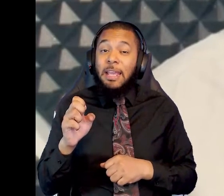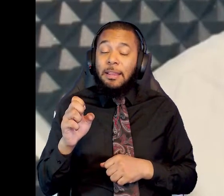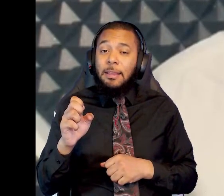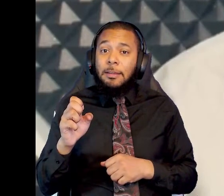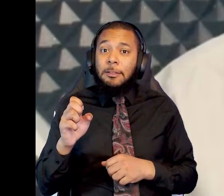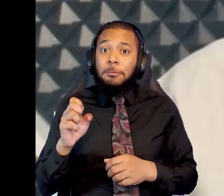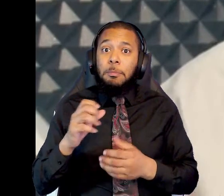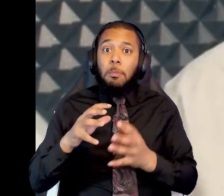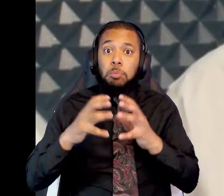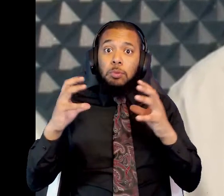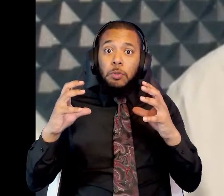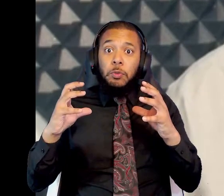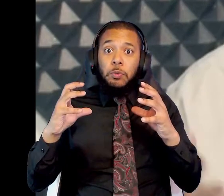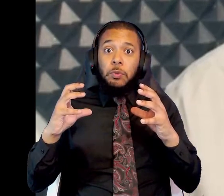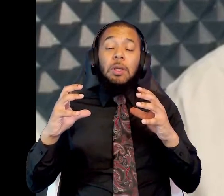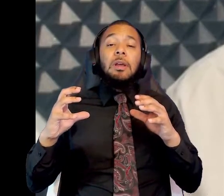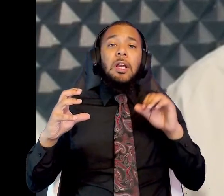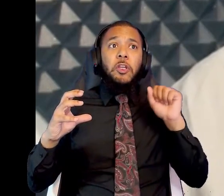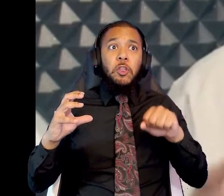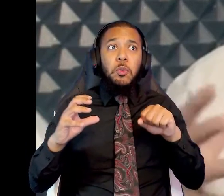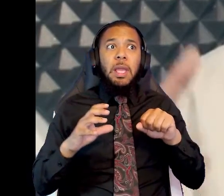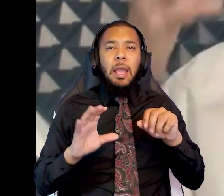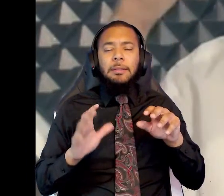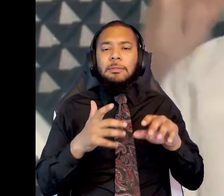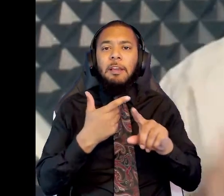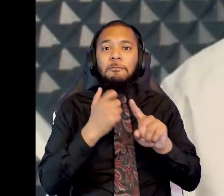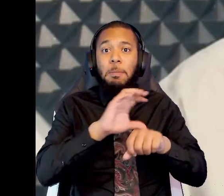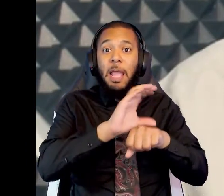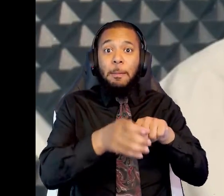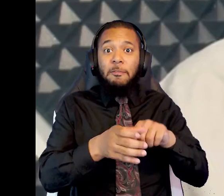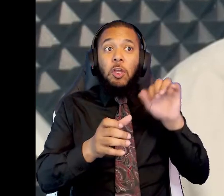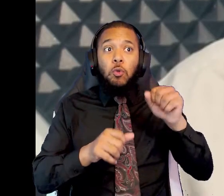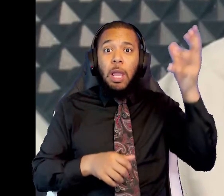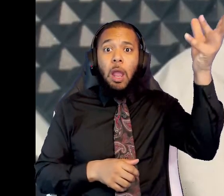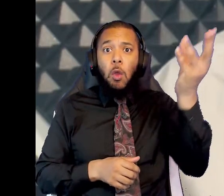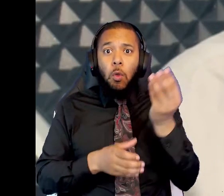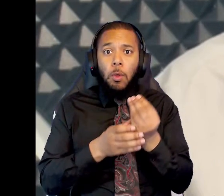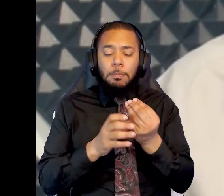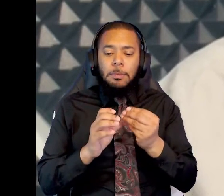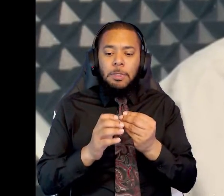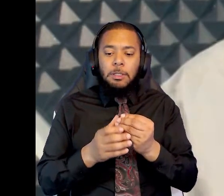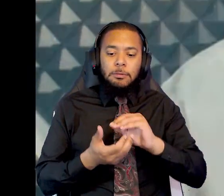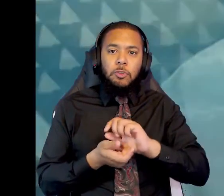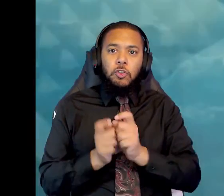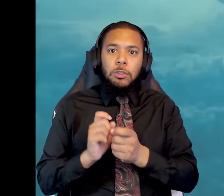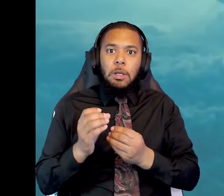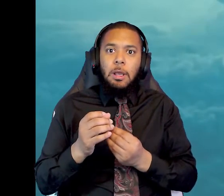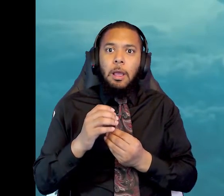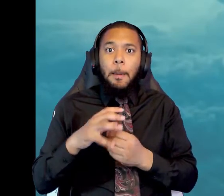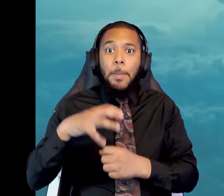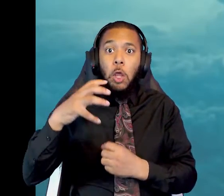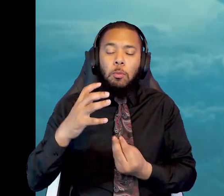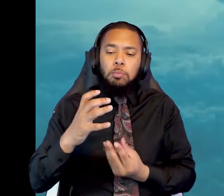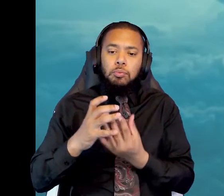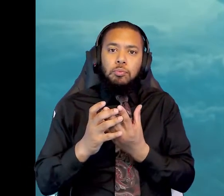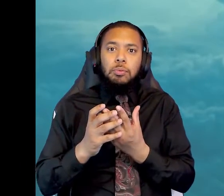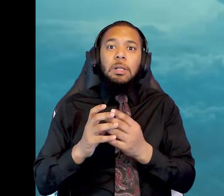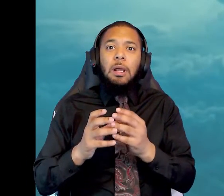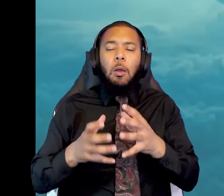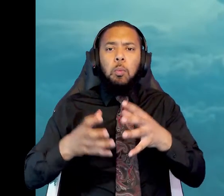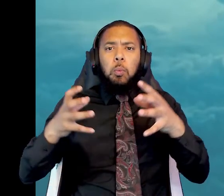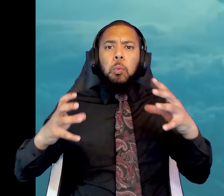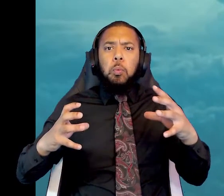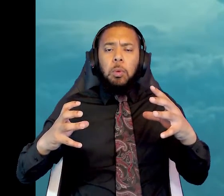from the atmosphere and used to fill up balloons, and if you let that balloon go, it will rise up into the atmosphere. Following neon and helium, we have